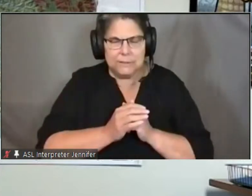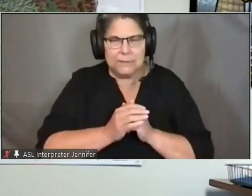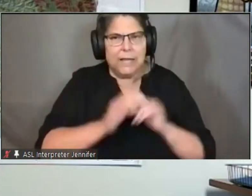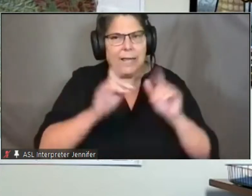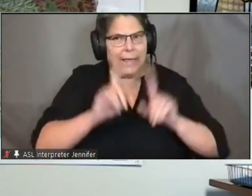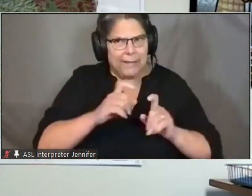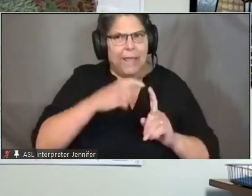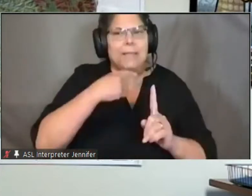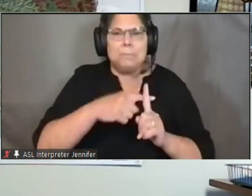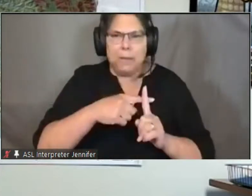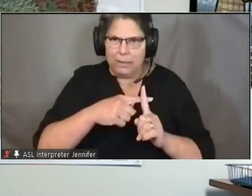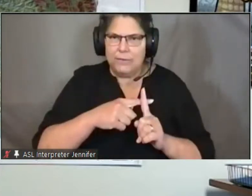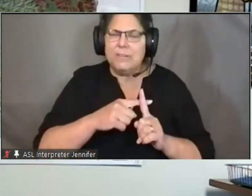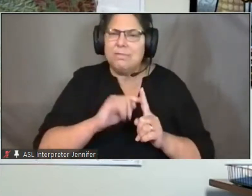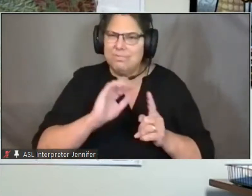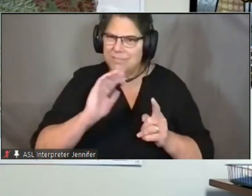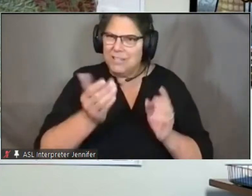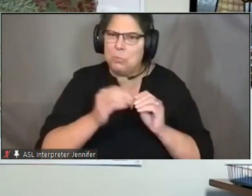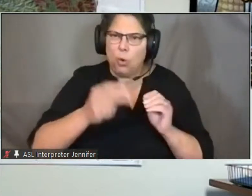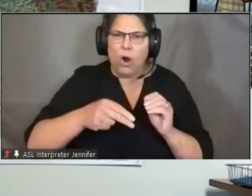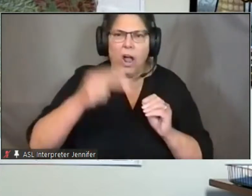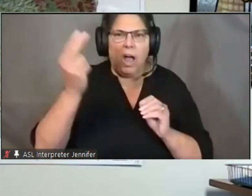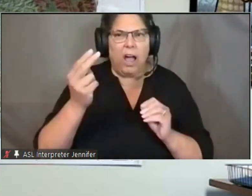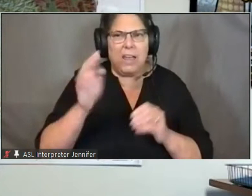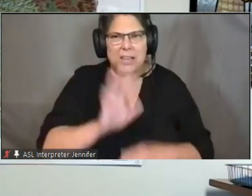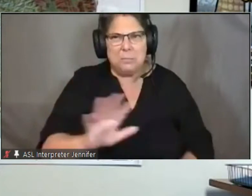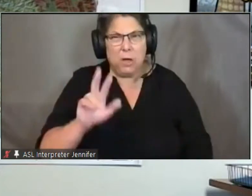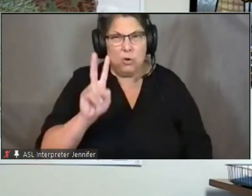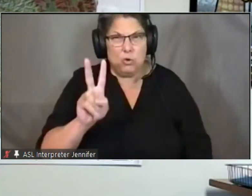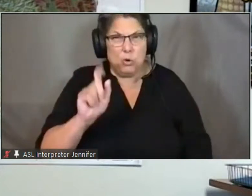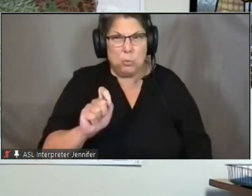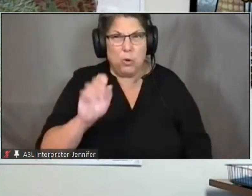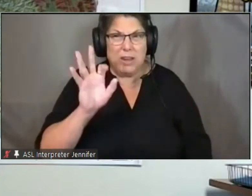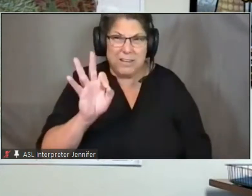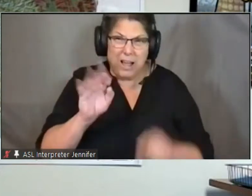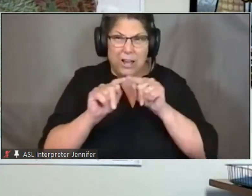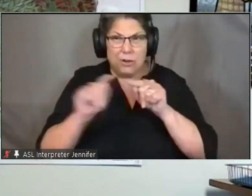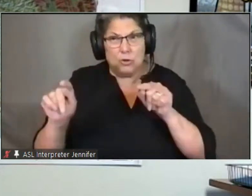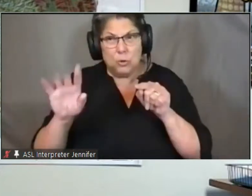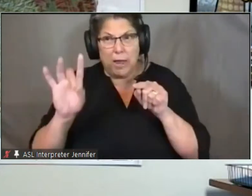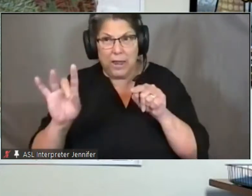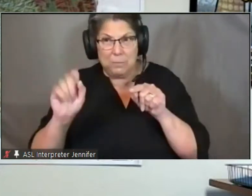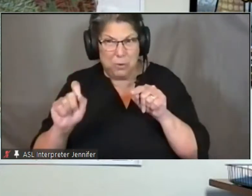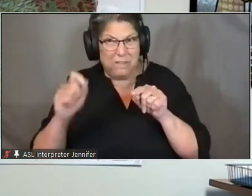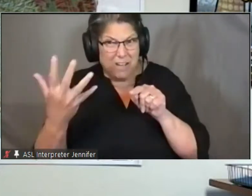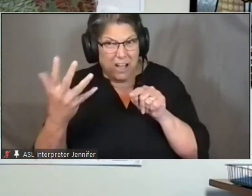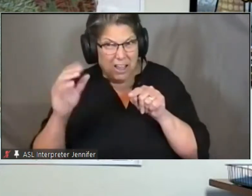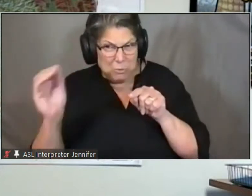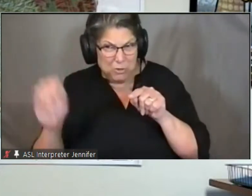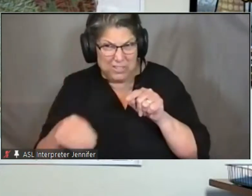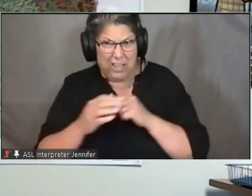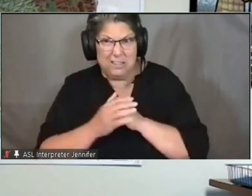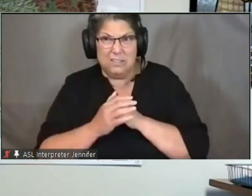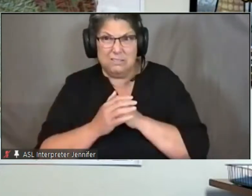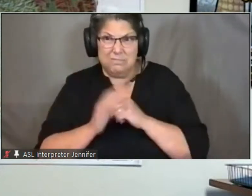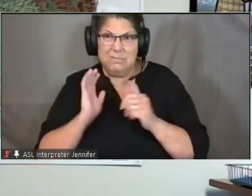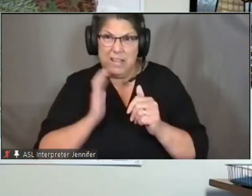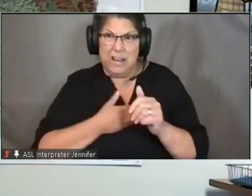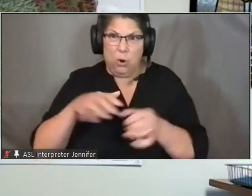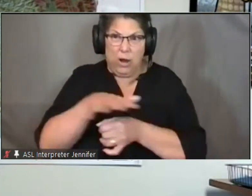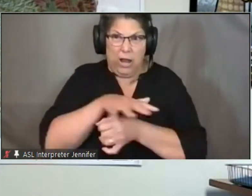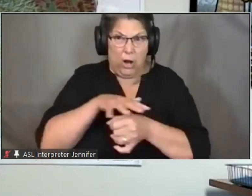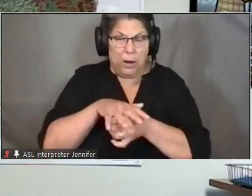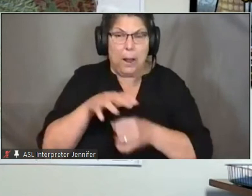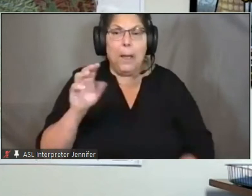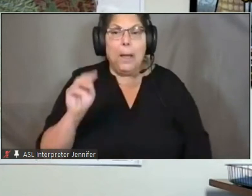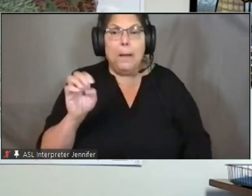also significantly higher, running 2.9 to 8.5% in our area.